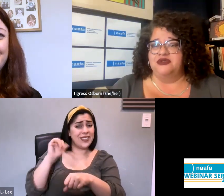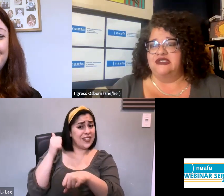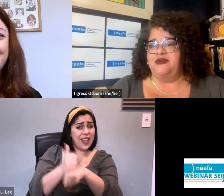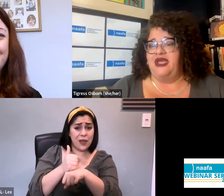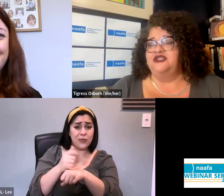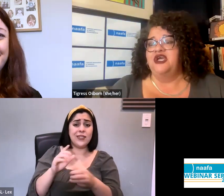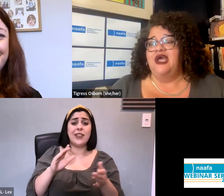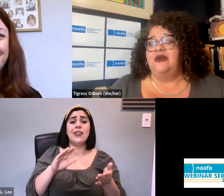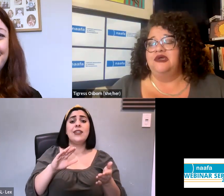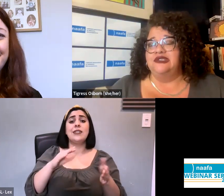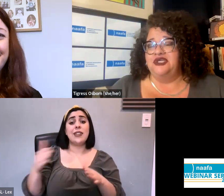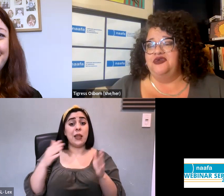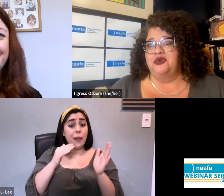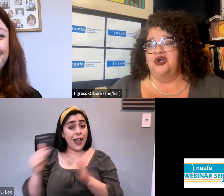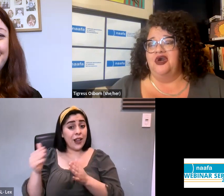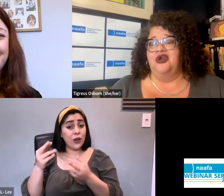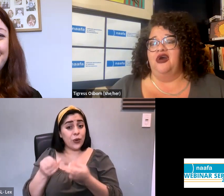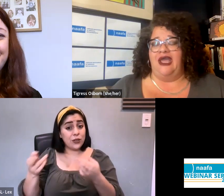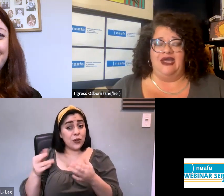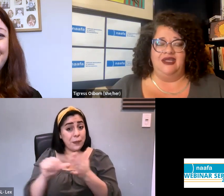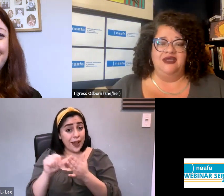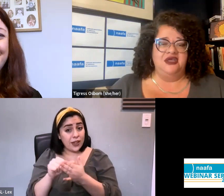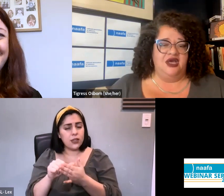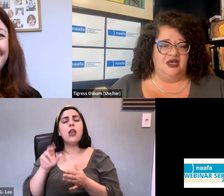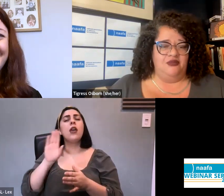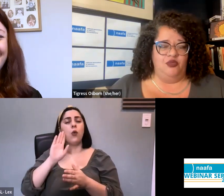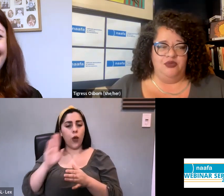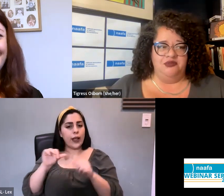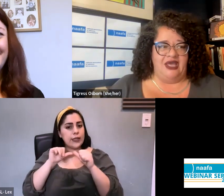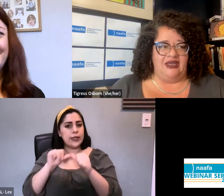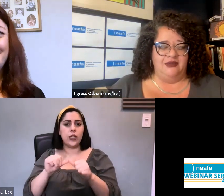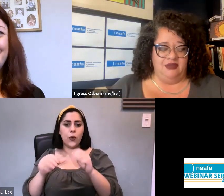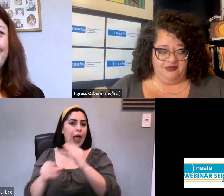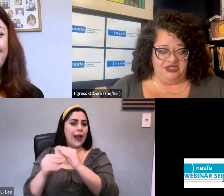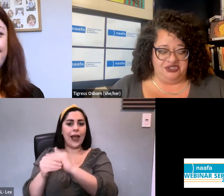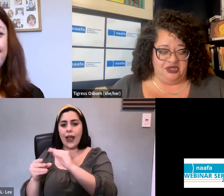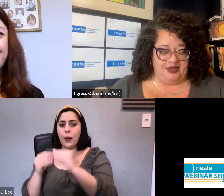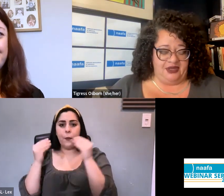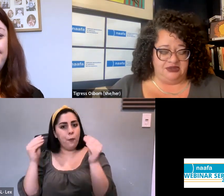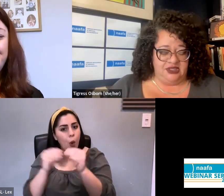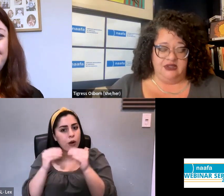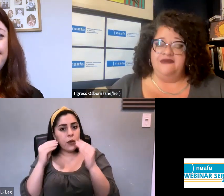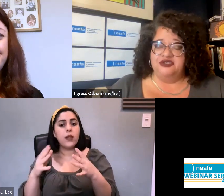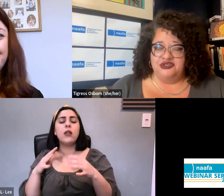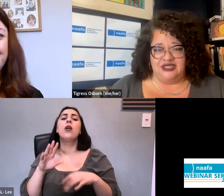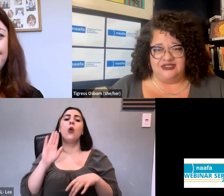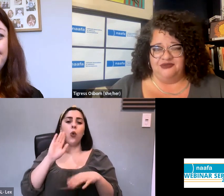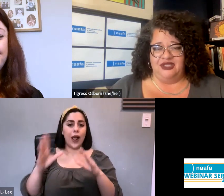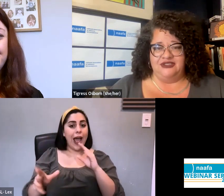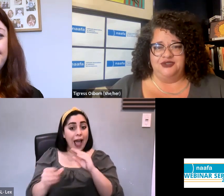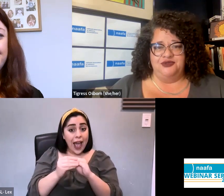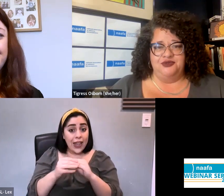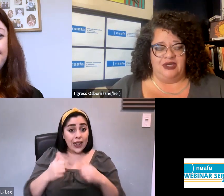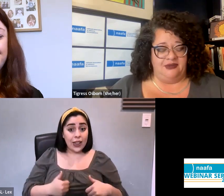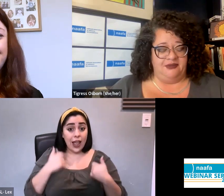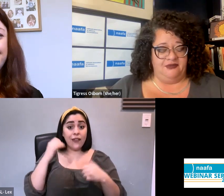planning resources page, and will continue to work hard on adding. We will be adding information about life insurance as it